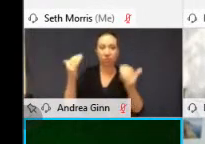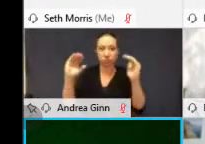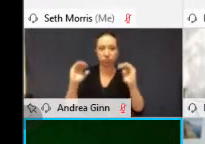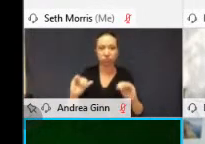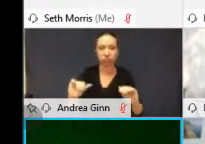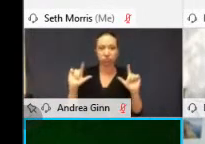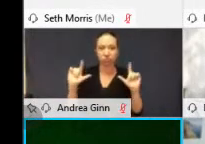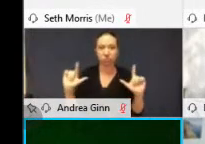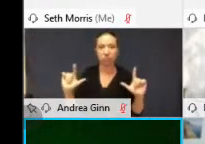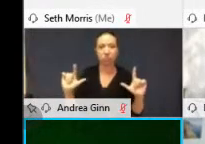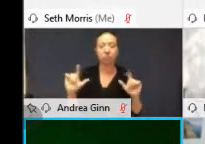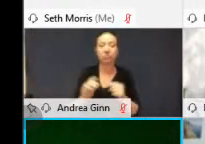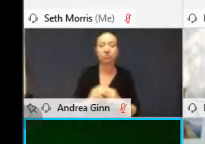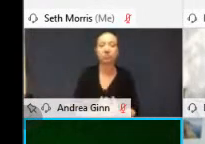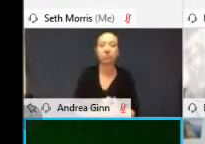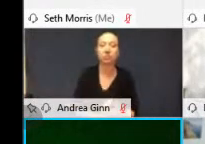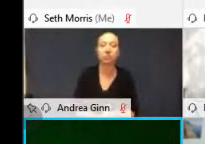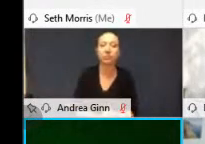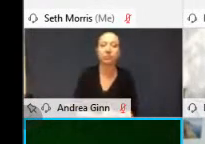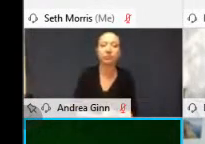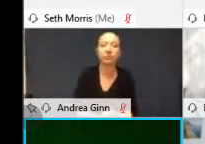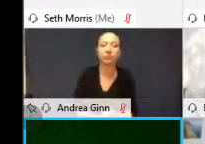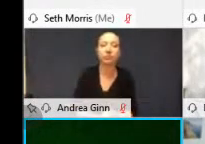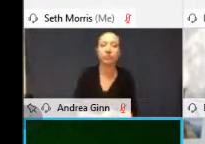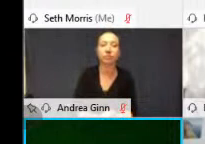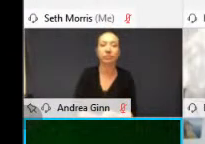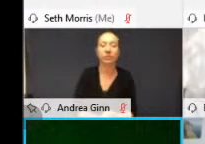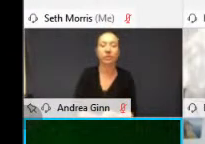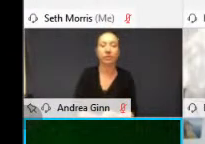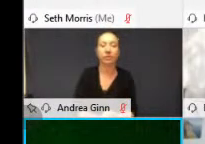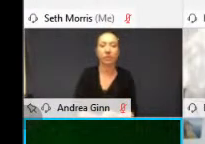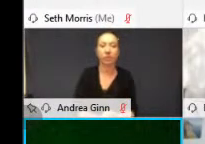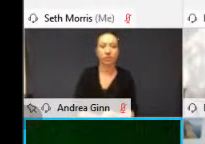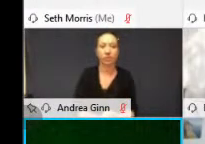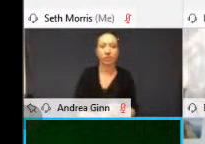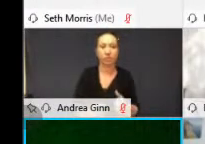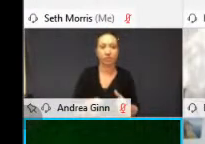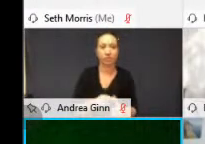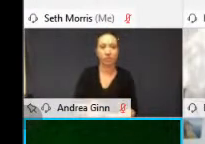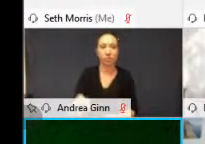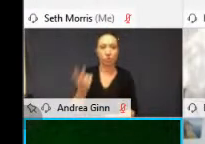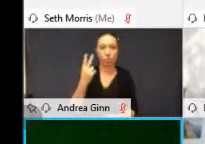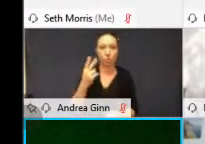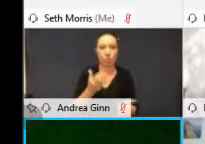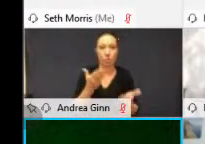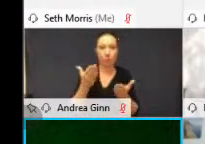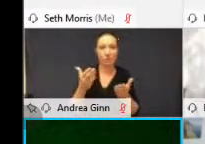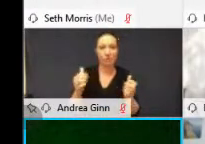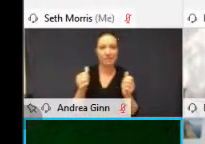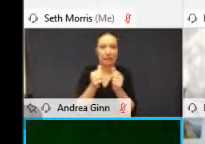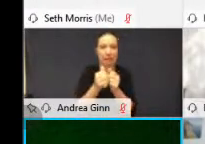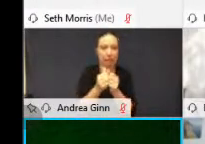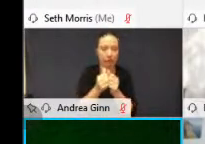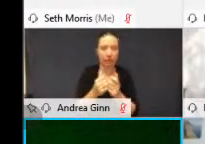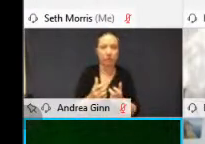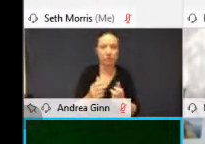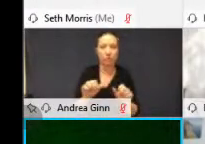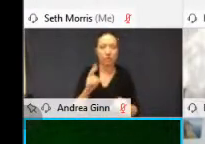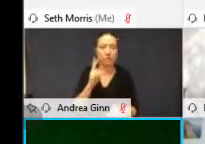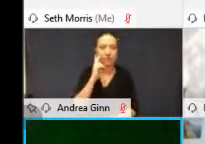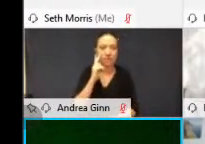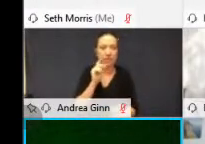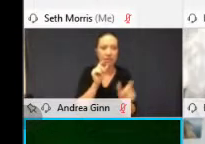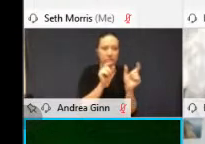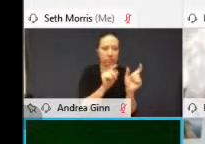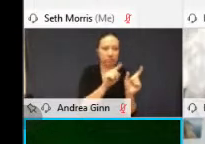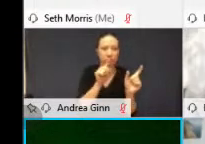Here are the first two groups of proposals shown together, just so you can see them side by